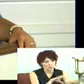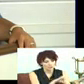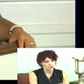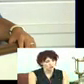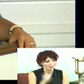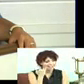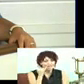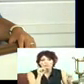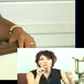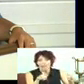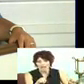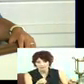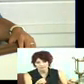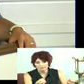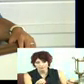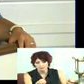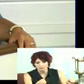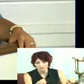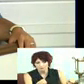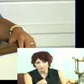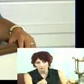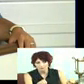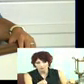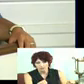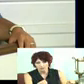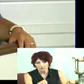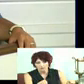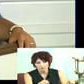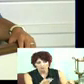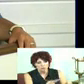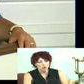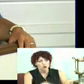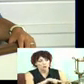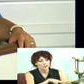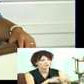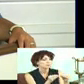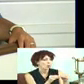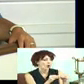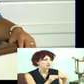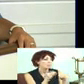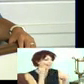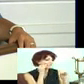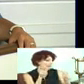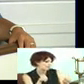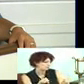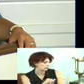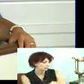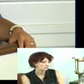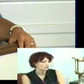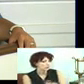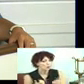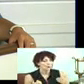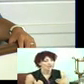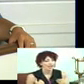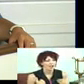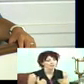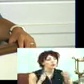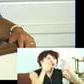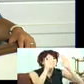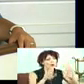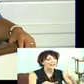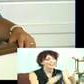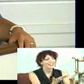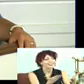if you can, to give even more. We have great things to do